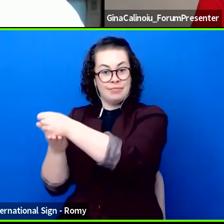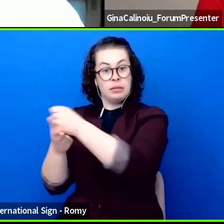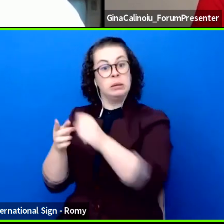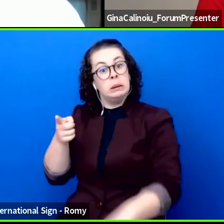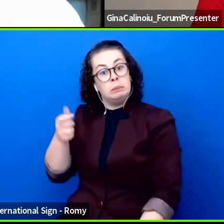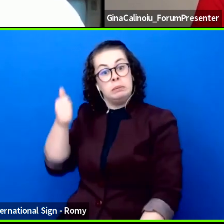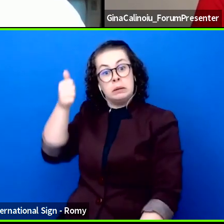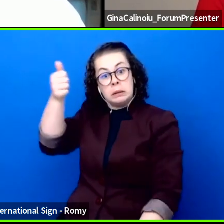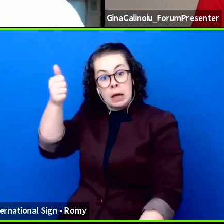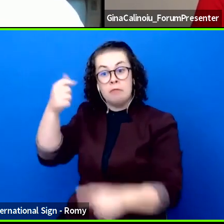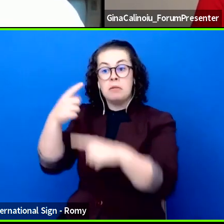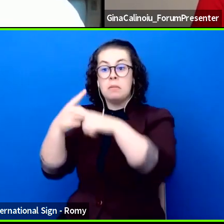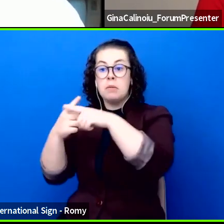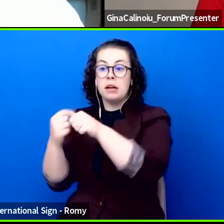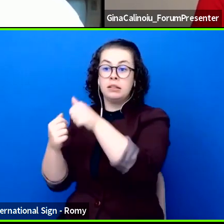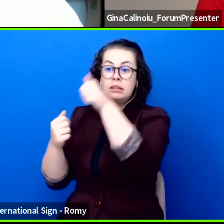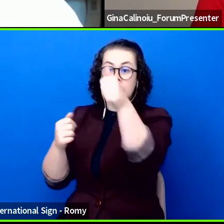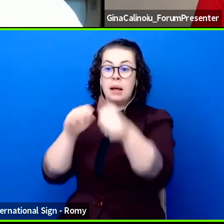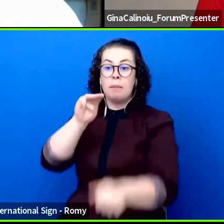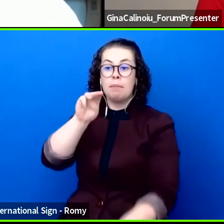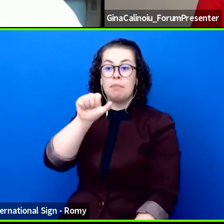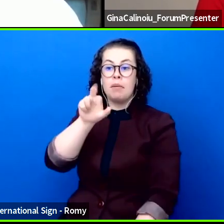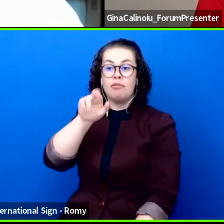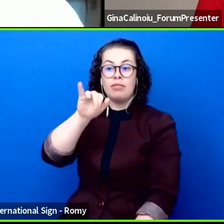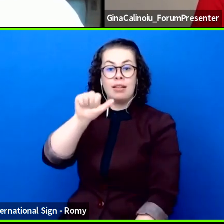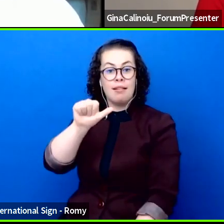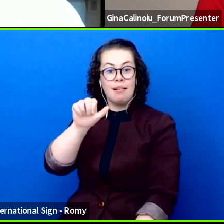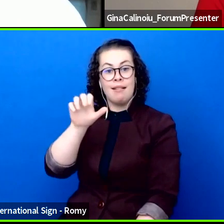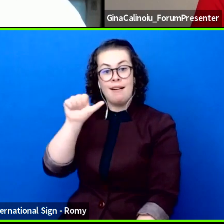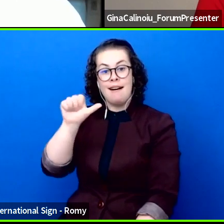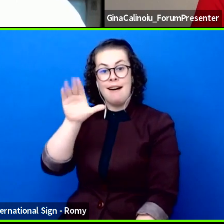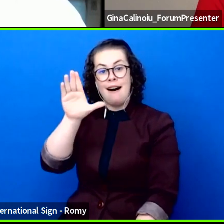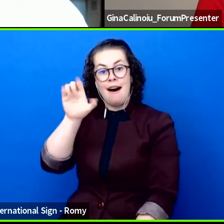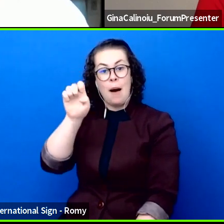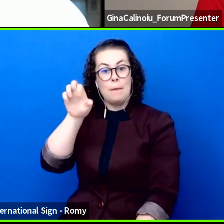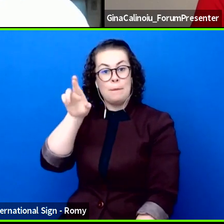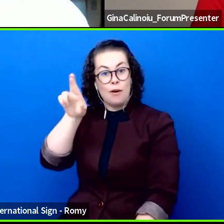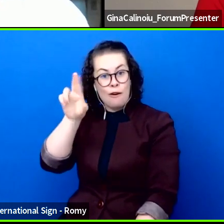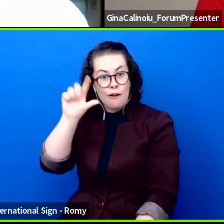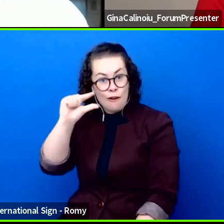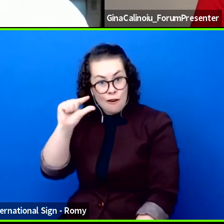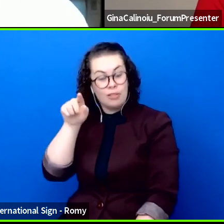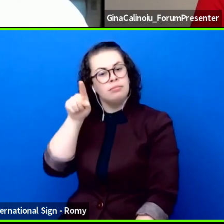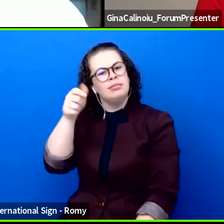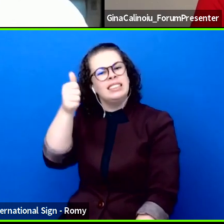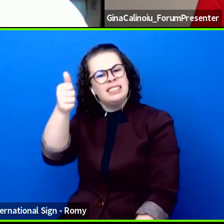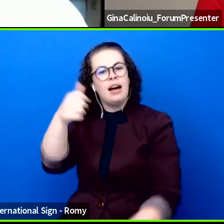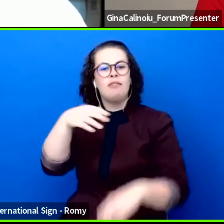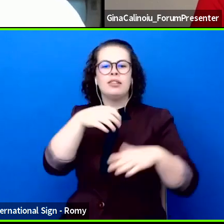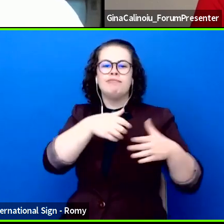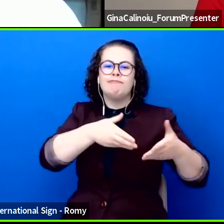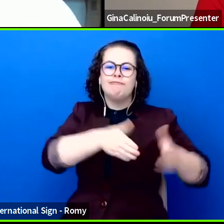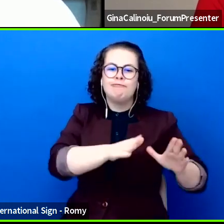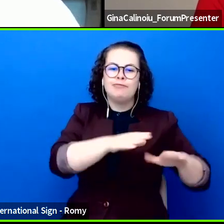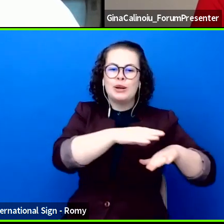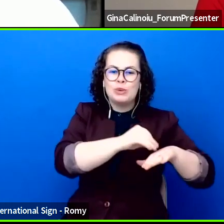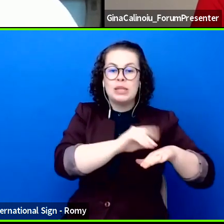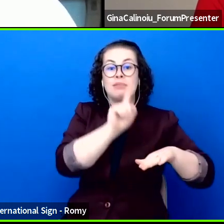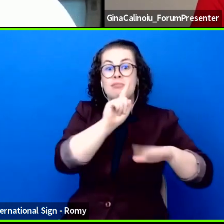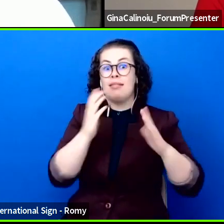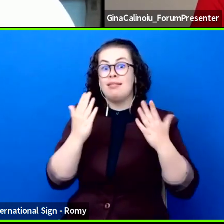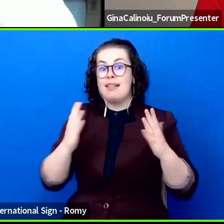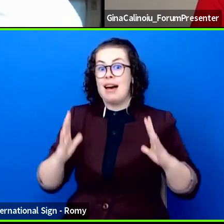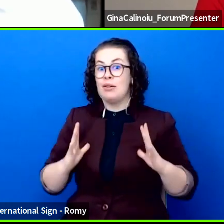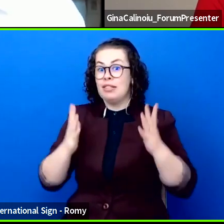a Sweden freelance director based in London, now an associate artist at the Royal Shakespeare Company.